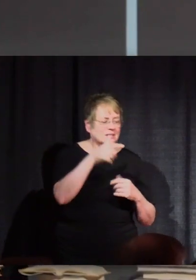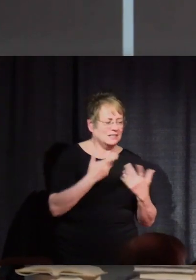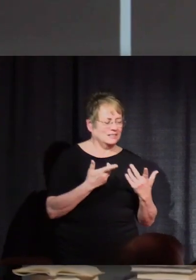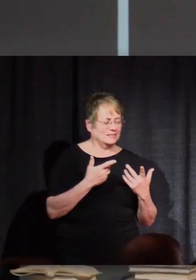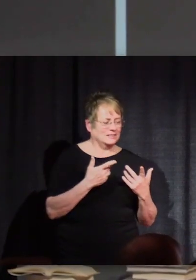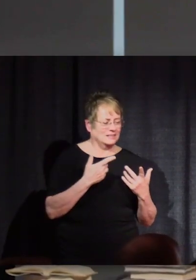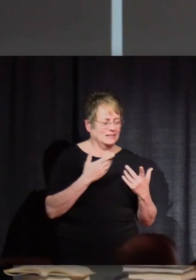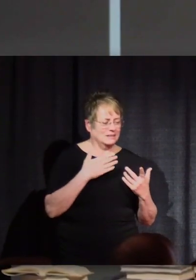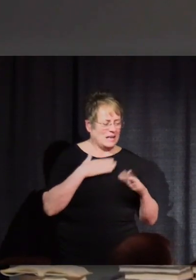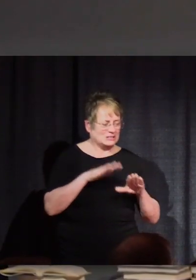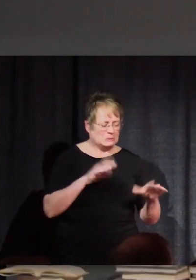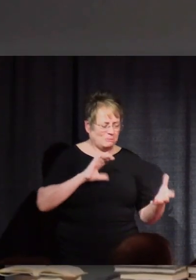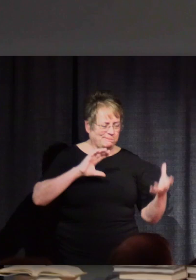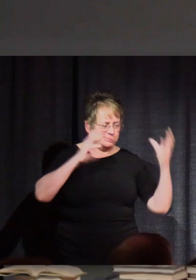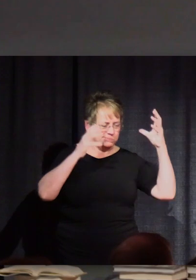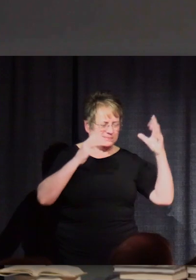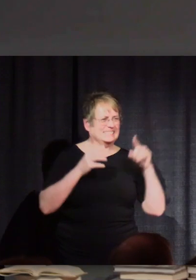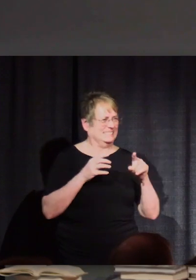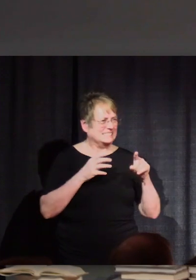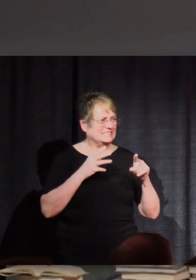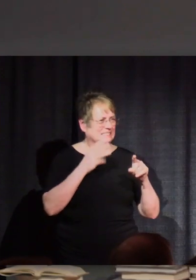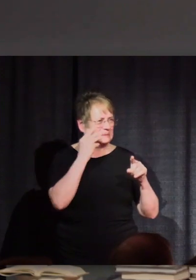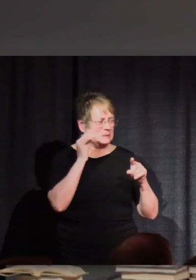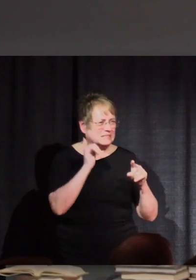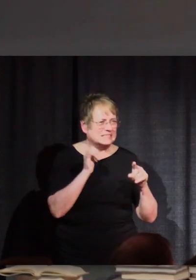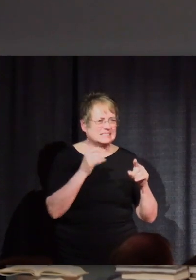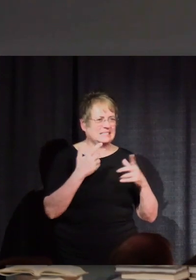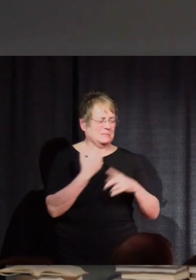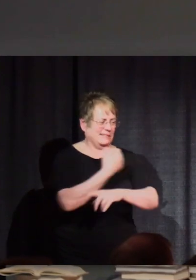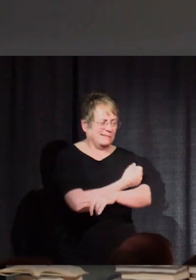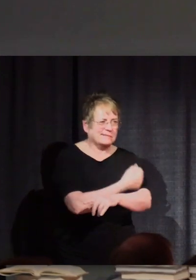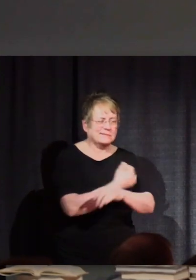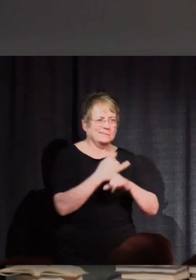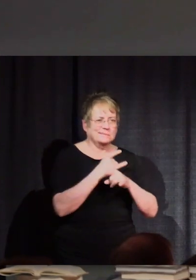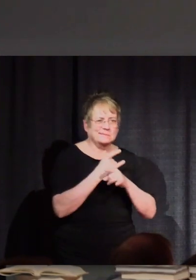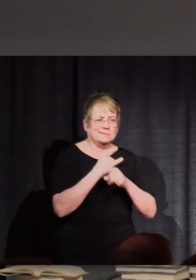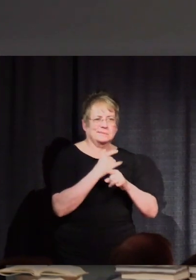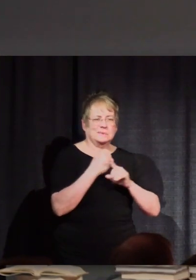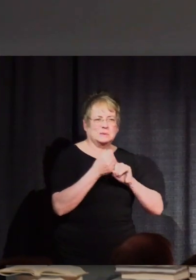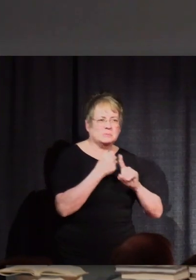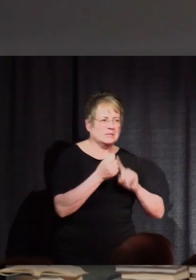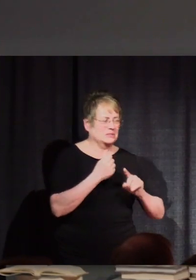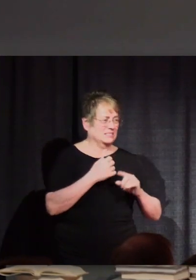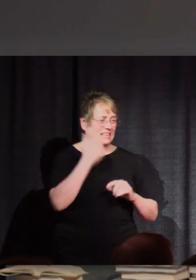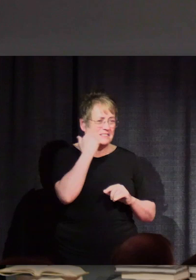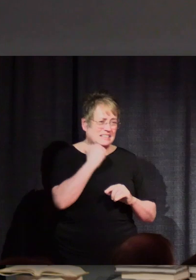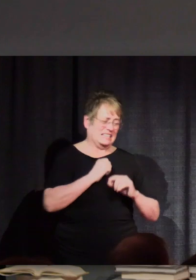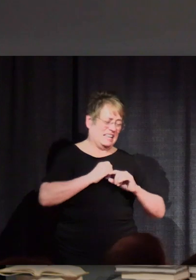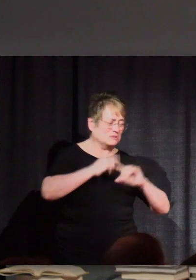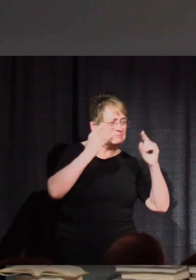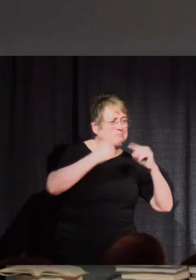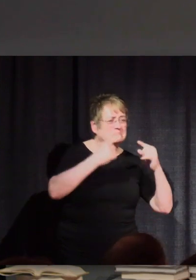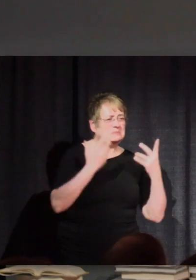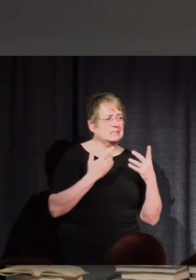my childhood of chaos, filled with substance abuse, fighting every single day, and finding refuge in my